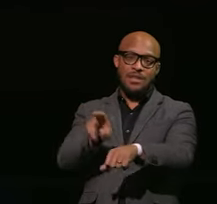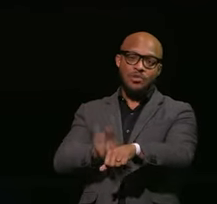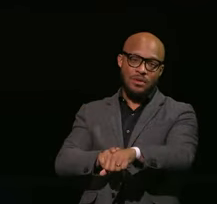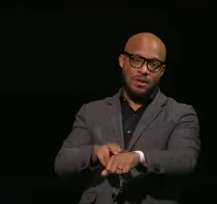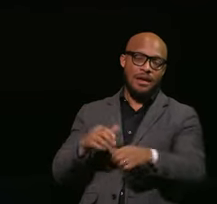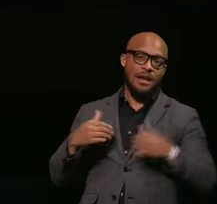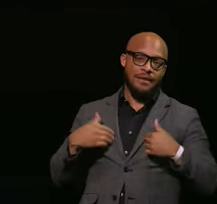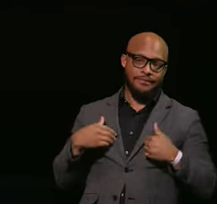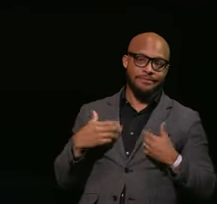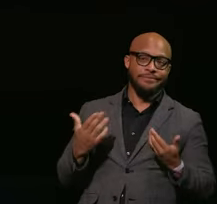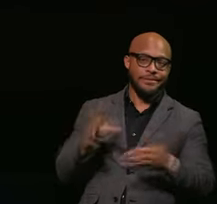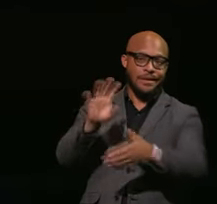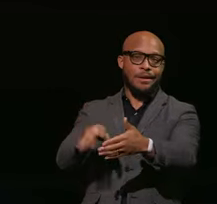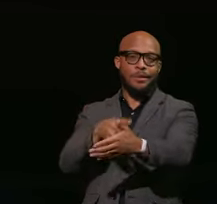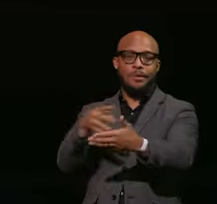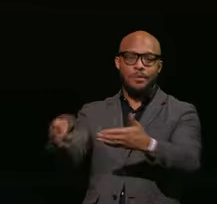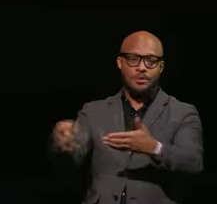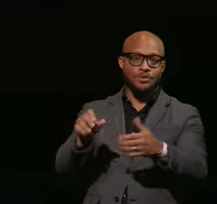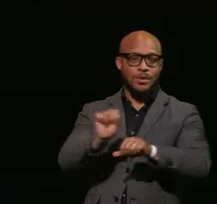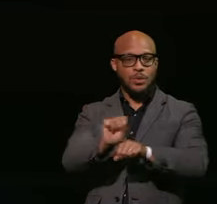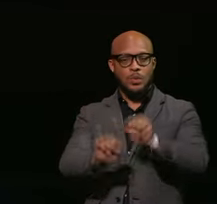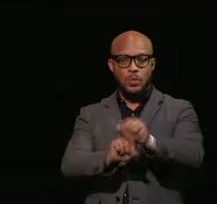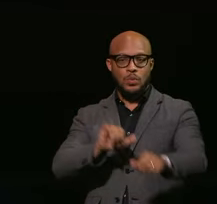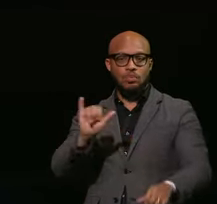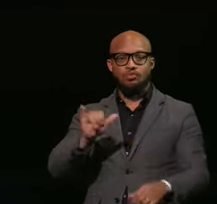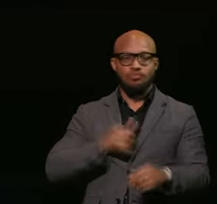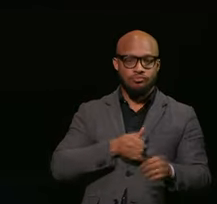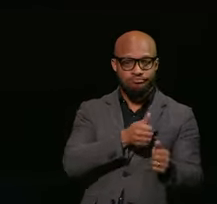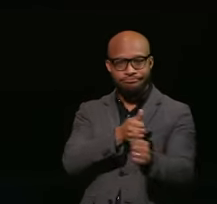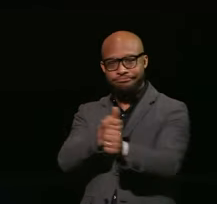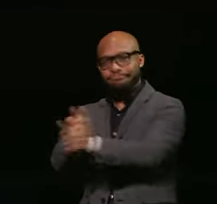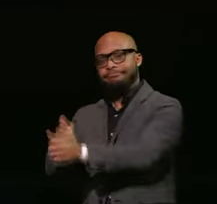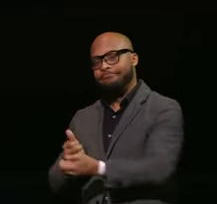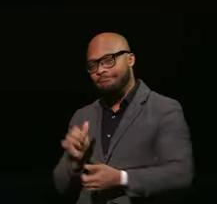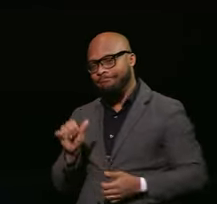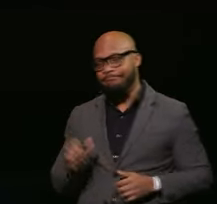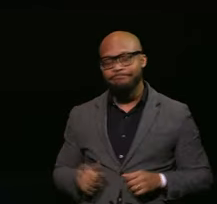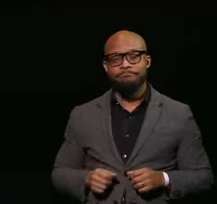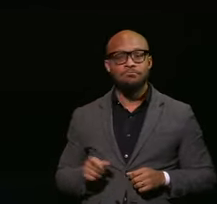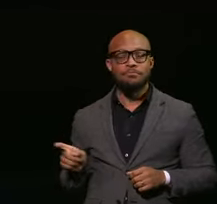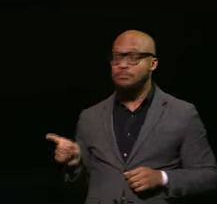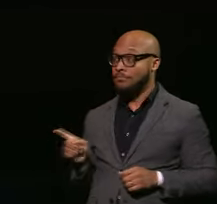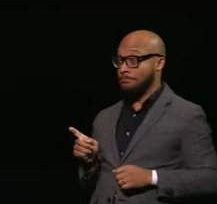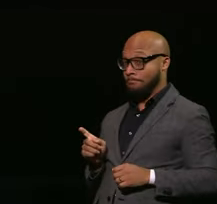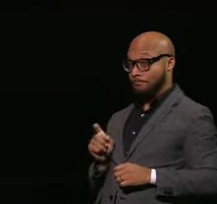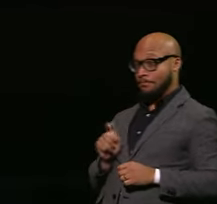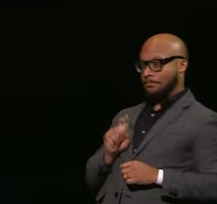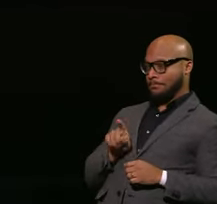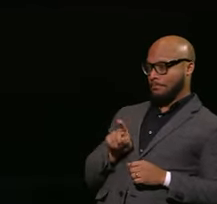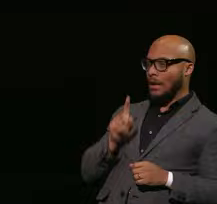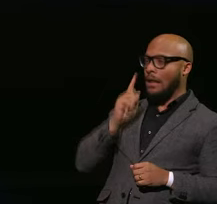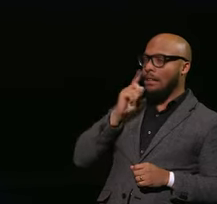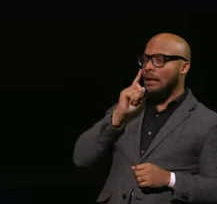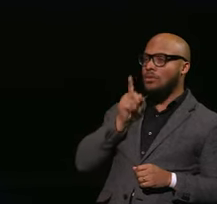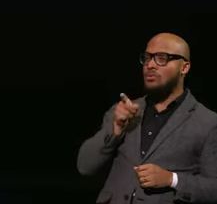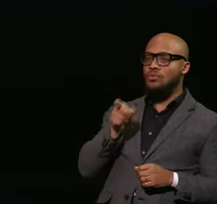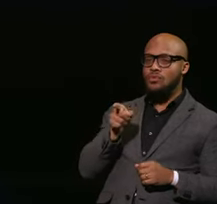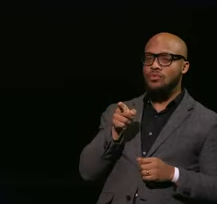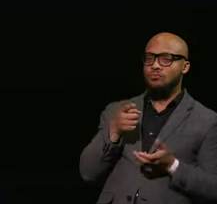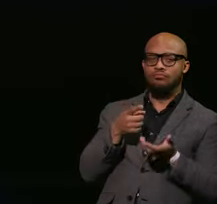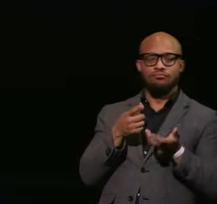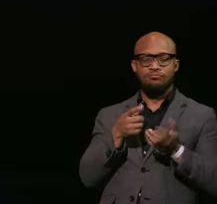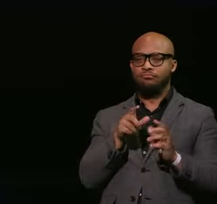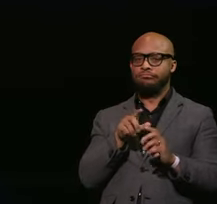structure. So we just followed that. Yeah. And you know, I think you cover so many different angles of this